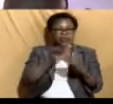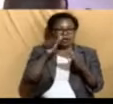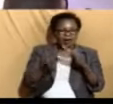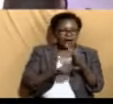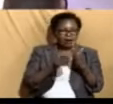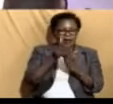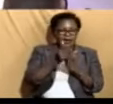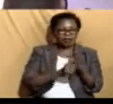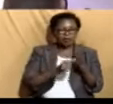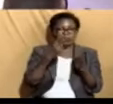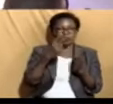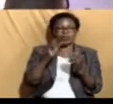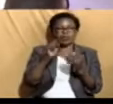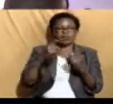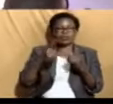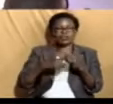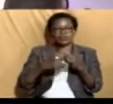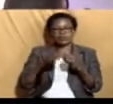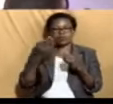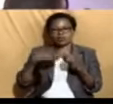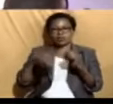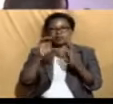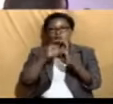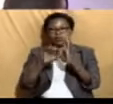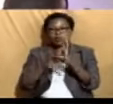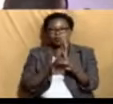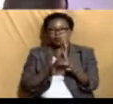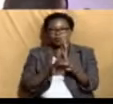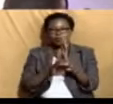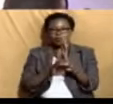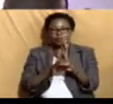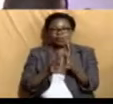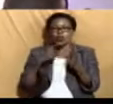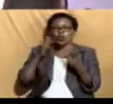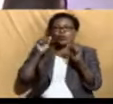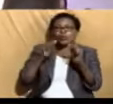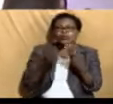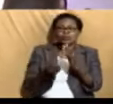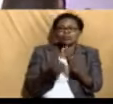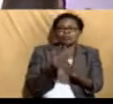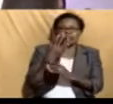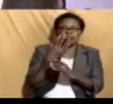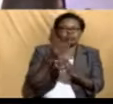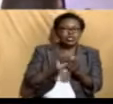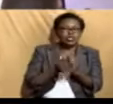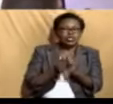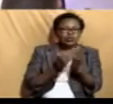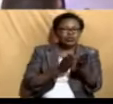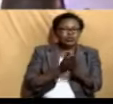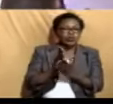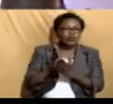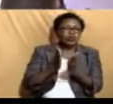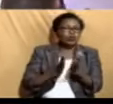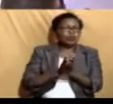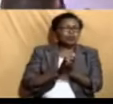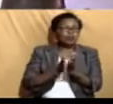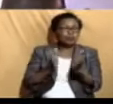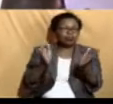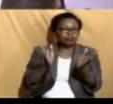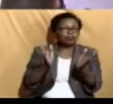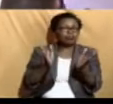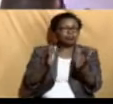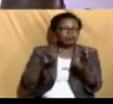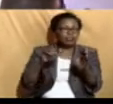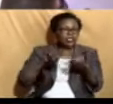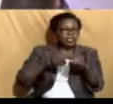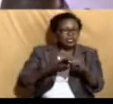Article 256(5) of the Constitution. Who can initiate an amendment by popular initiative and how to